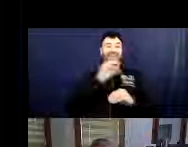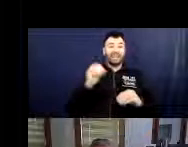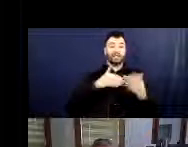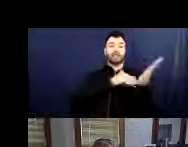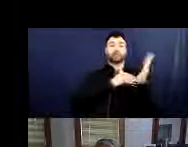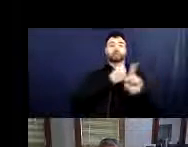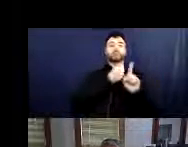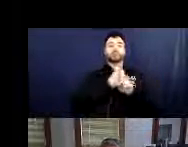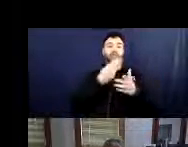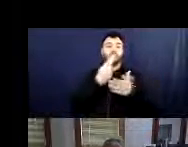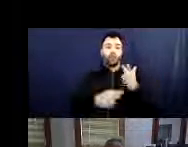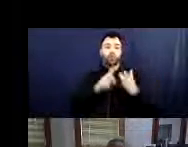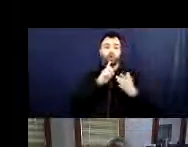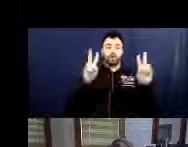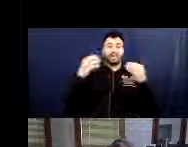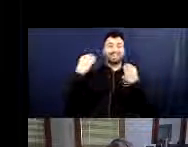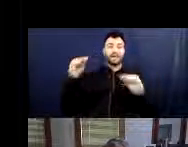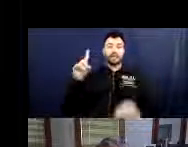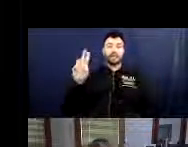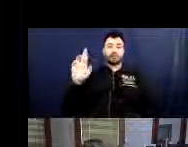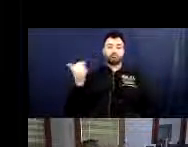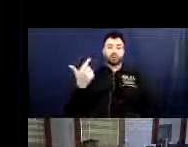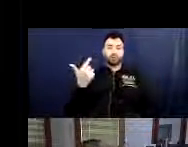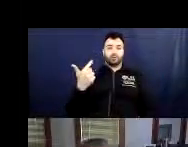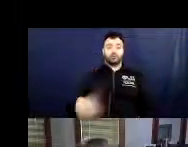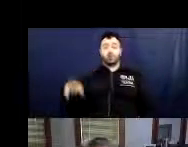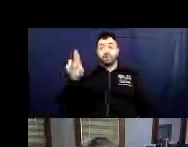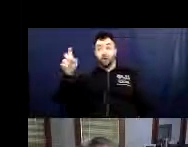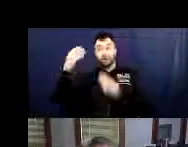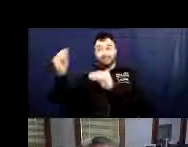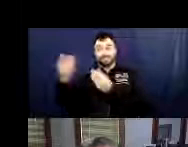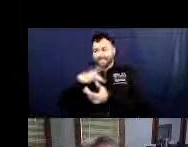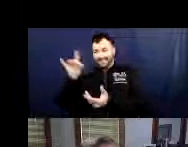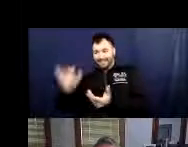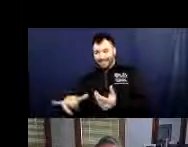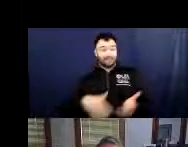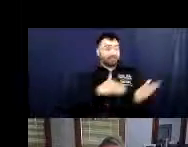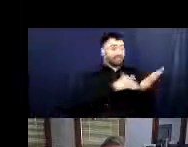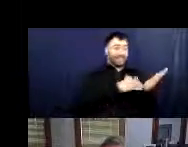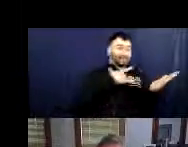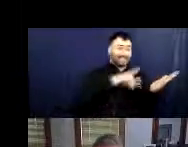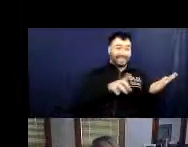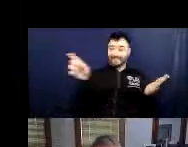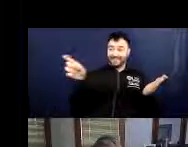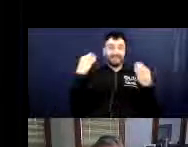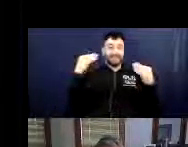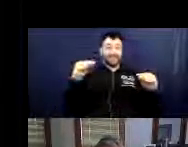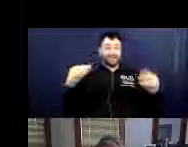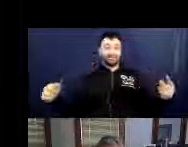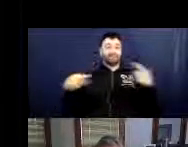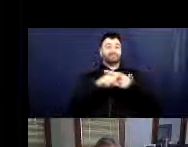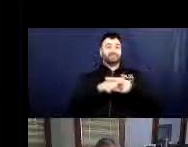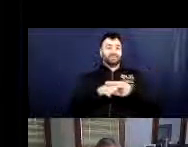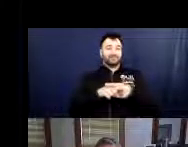that the doctors were selling drugs, and the doctors didn't like that the pharmacists were diagnosing